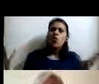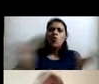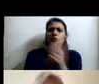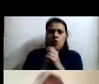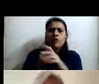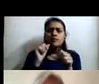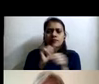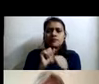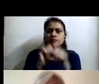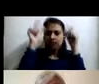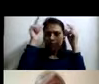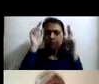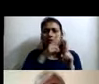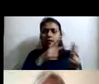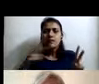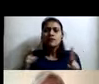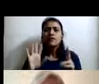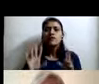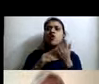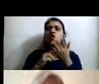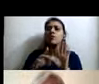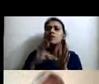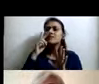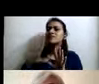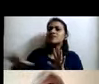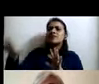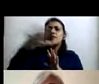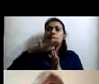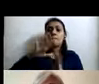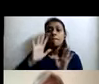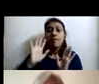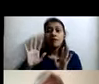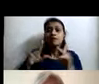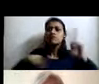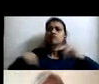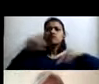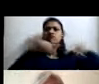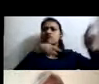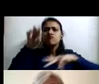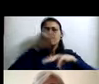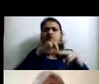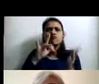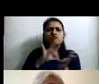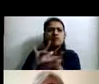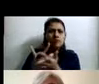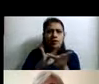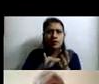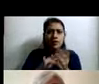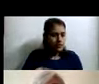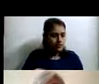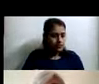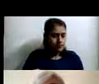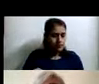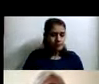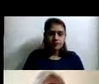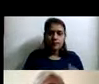see wildlife here that is normally found in the plains. So animals are moving all the way up from Rajaji, you know, to Jabarket.